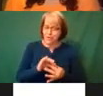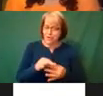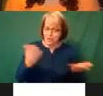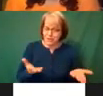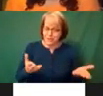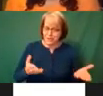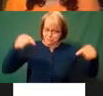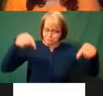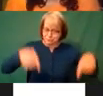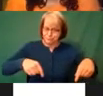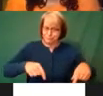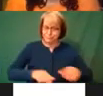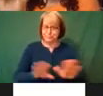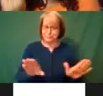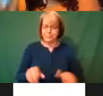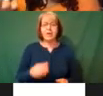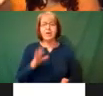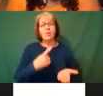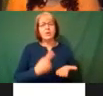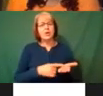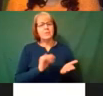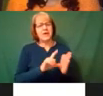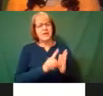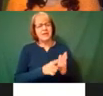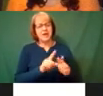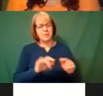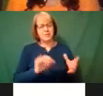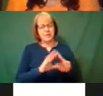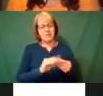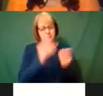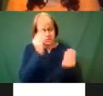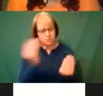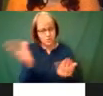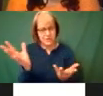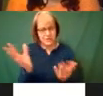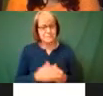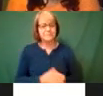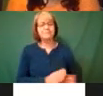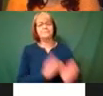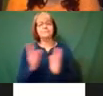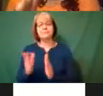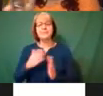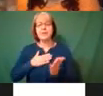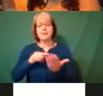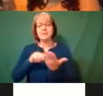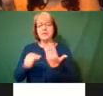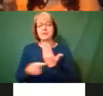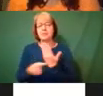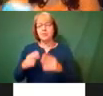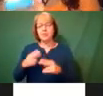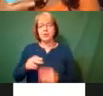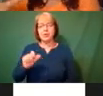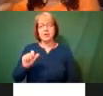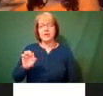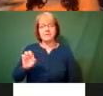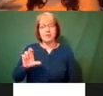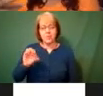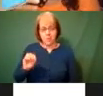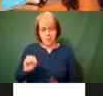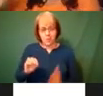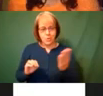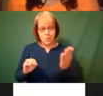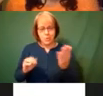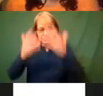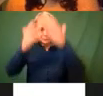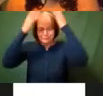So we can talk about that later, but I just wanted to drop that in. I call this my metaphorical afro, and I always sort of place this in here as, like all of us,